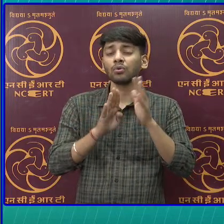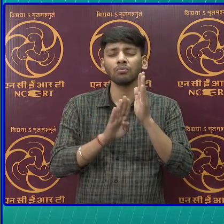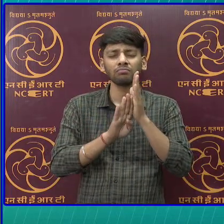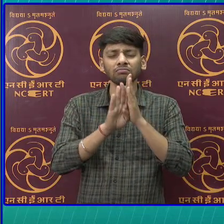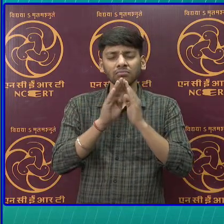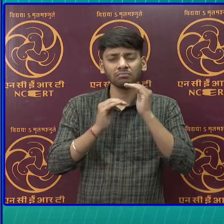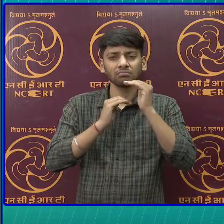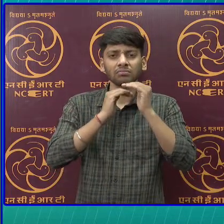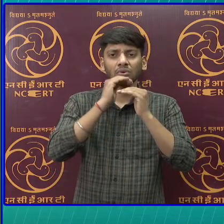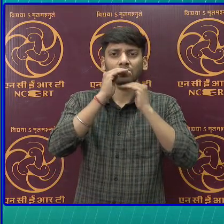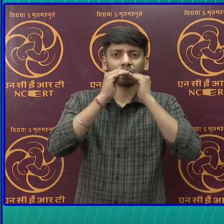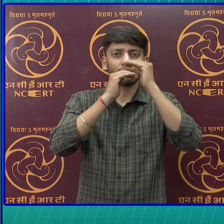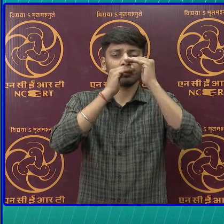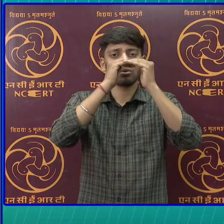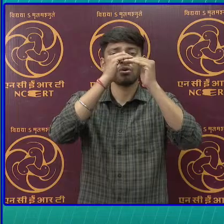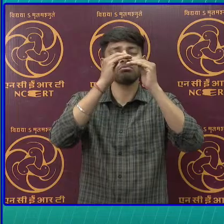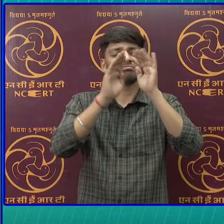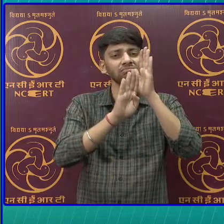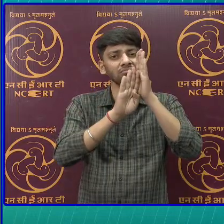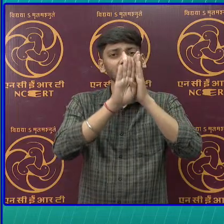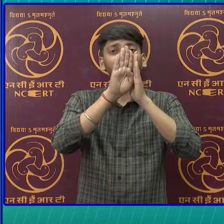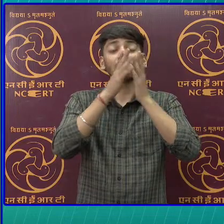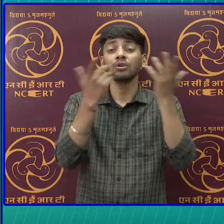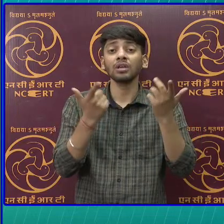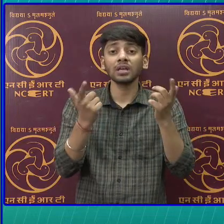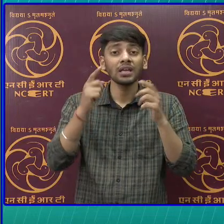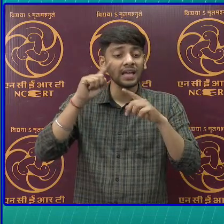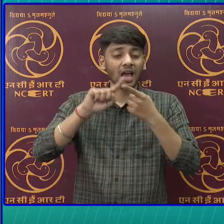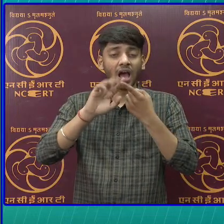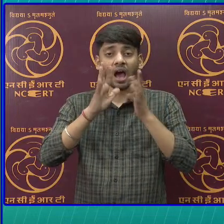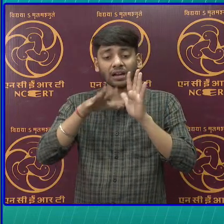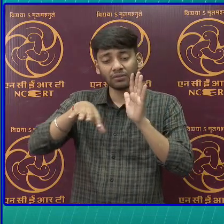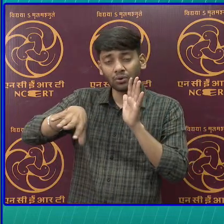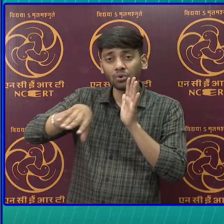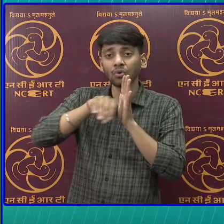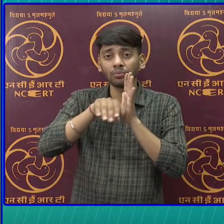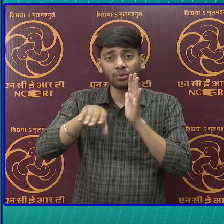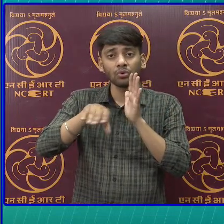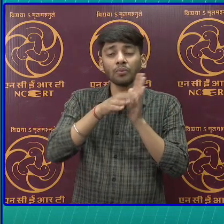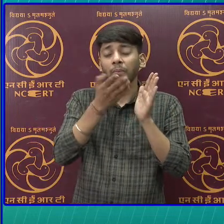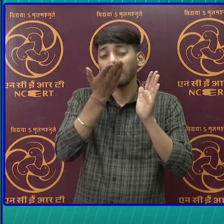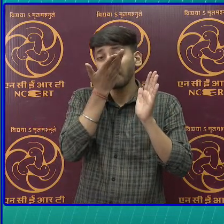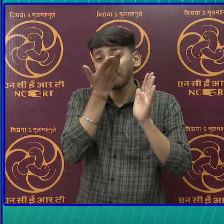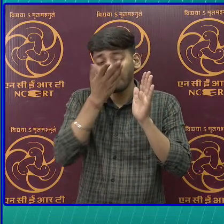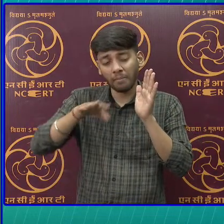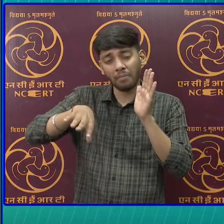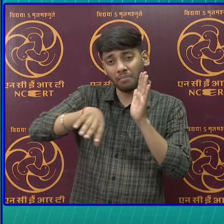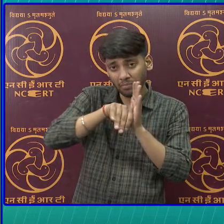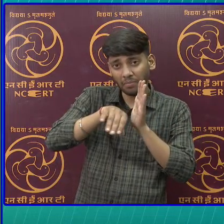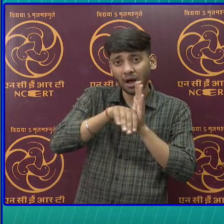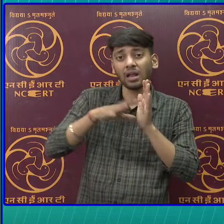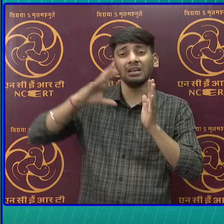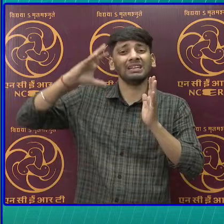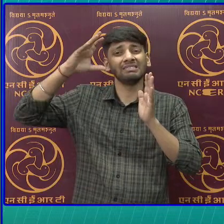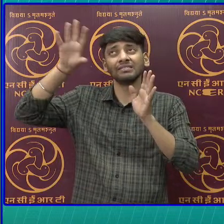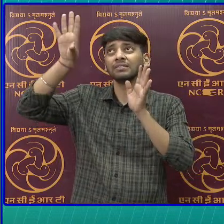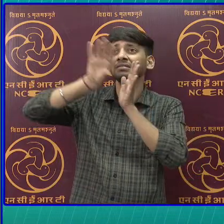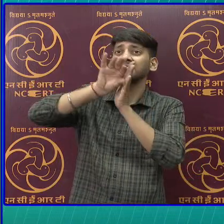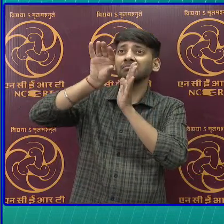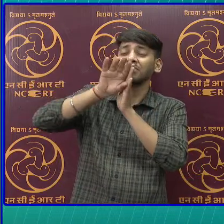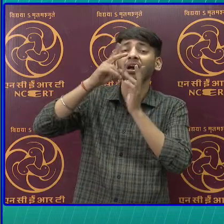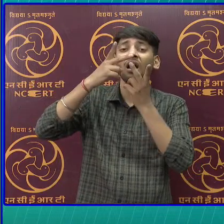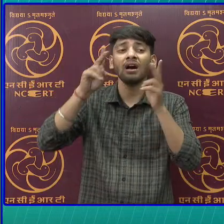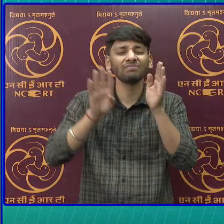earth, rising out of it, feeding upon its crust, absorbing years of sunlight, air, water, and out of its leprous